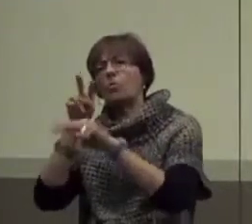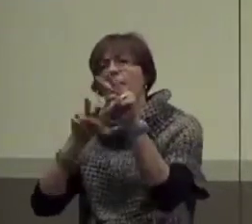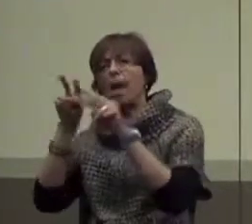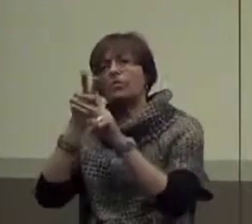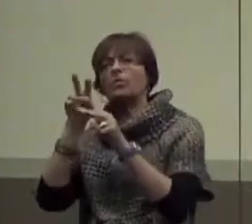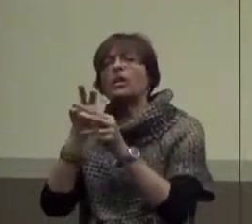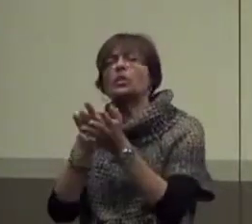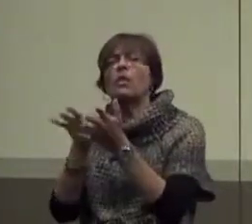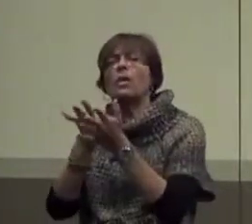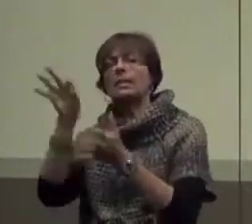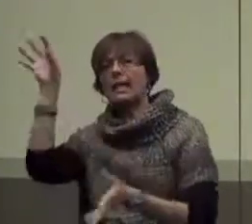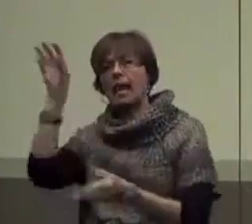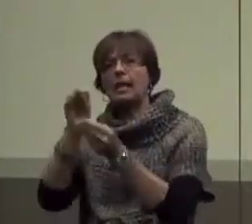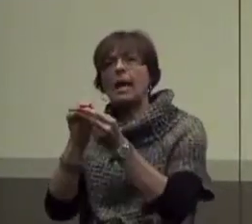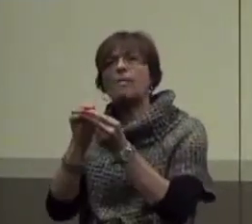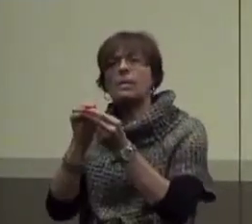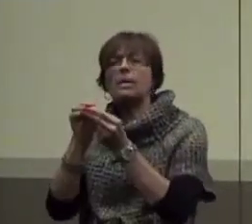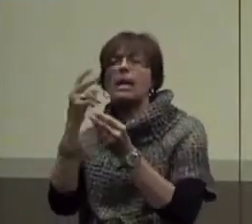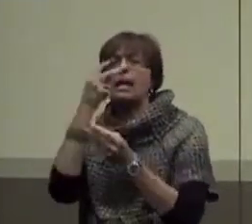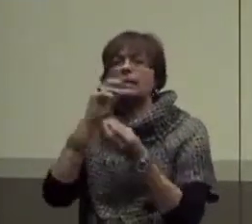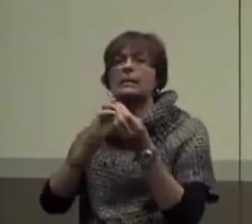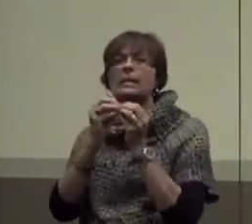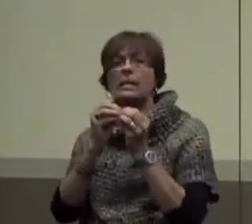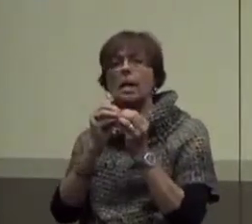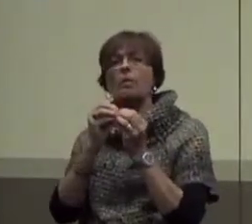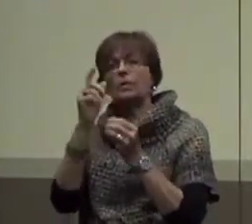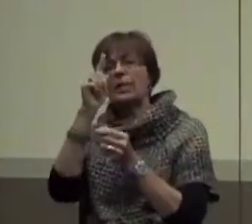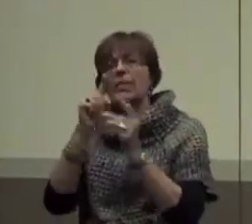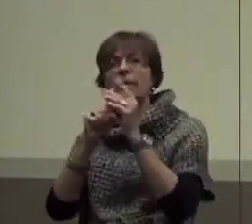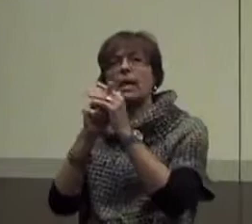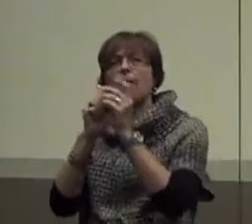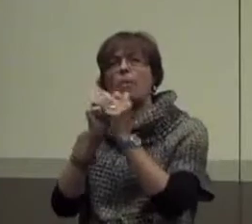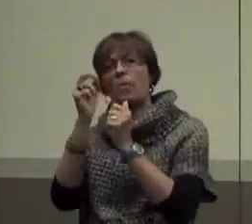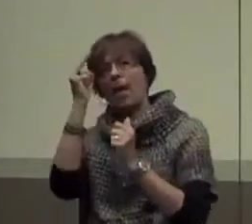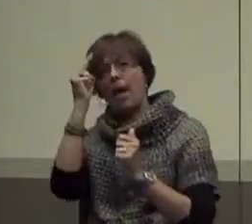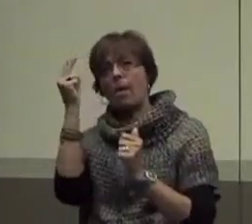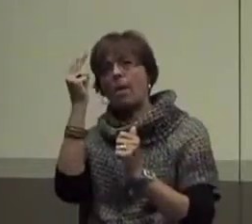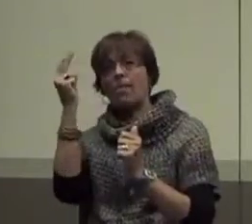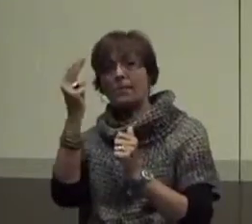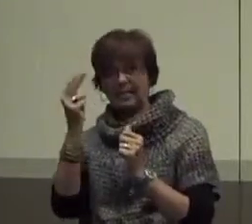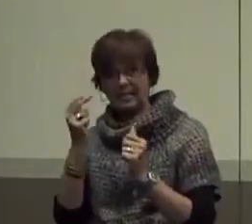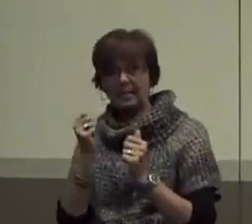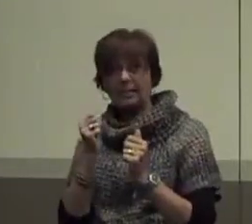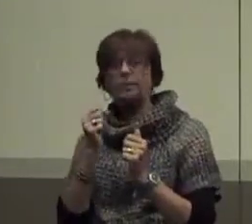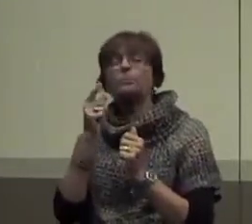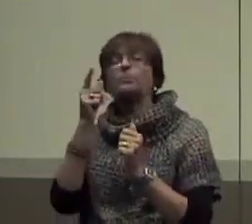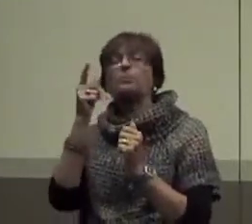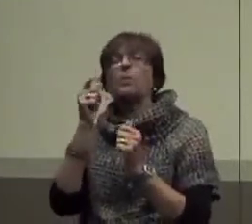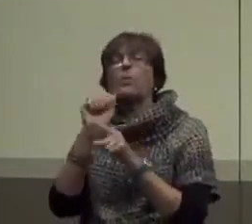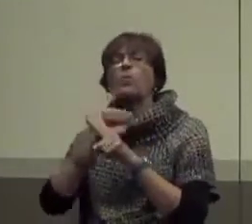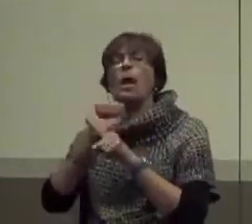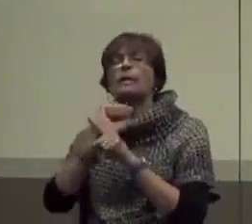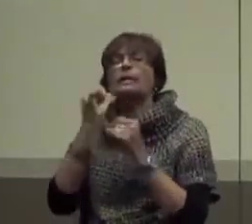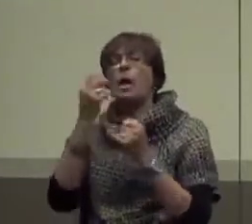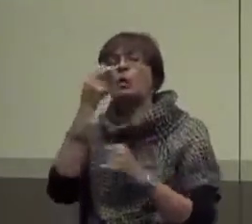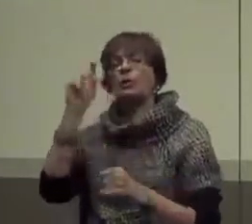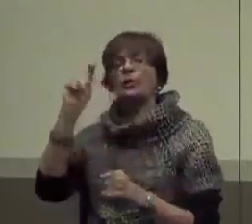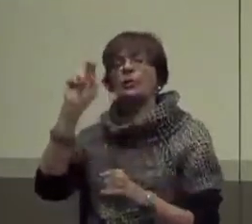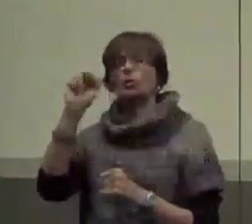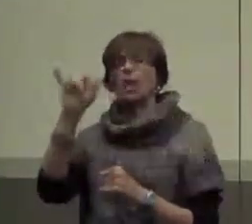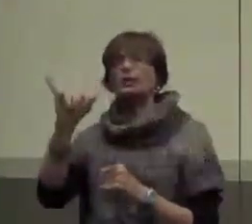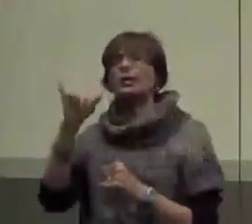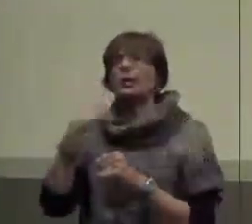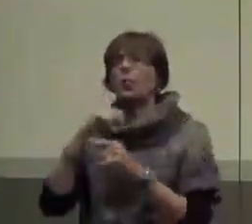tally it up and we see what's the numbers there and come up with a hypothesis. Make sense? So why don't we practice, now that you've seen Tracy,